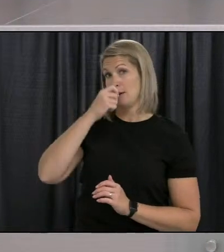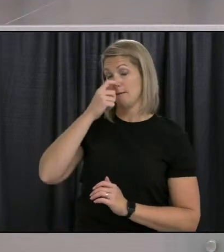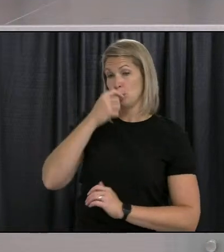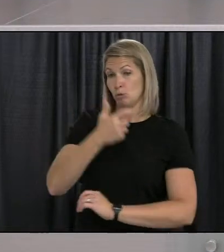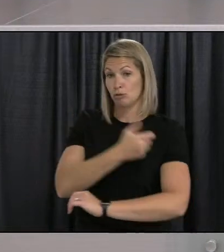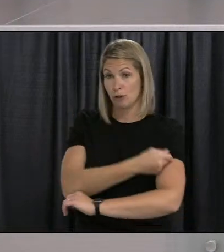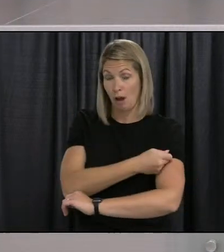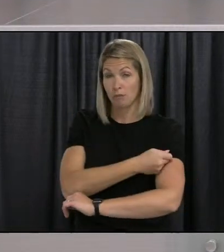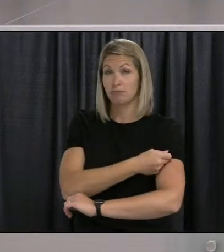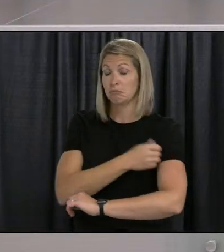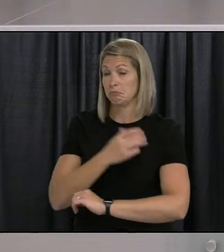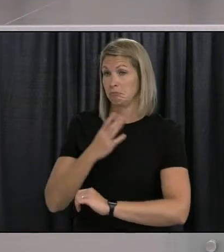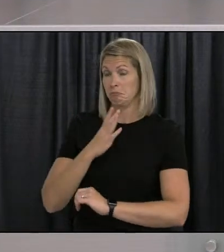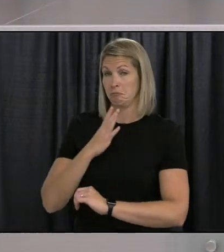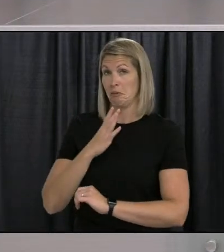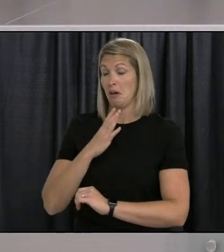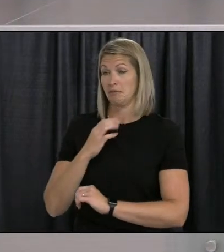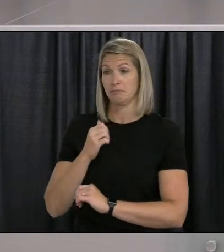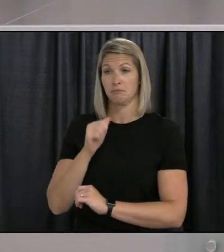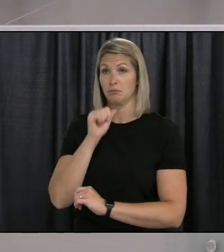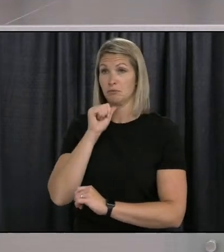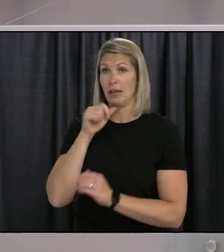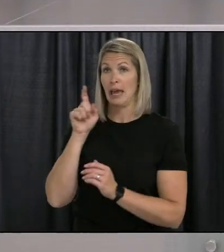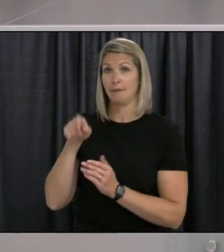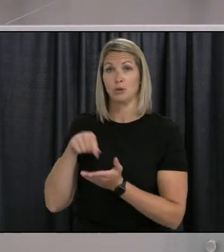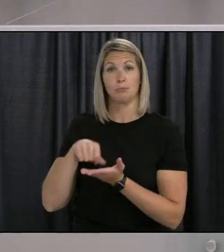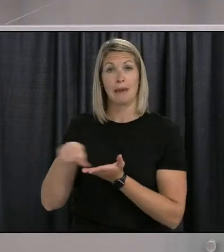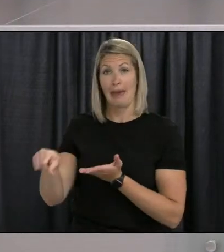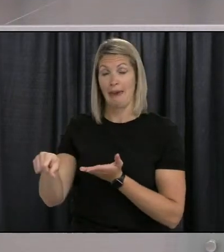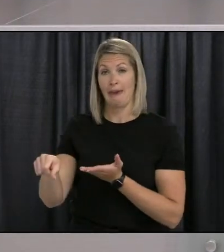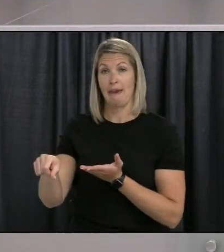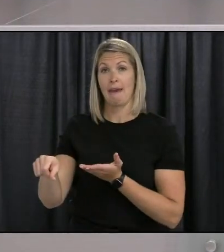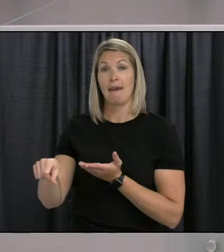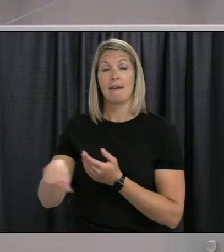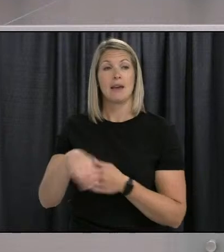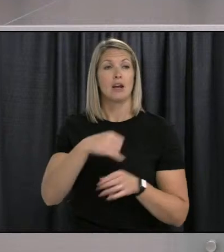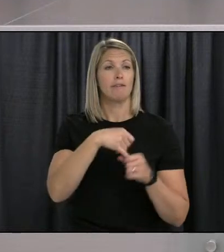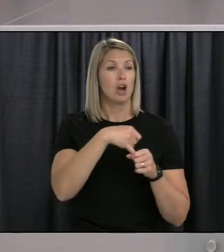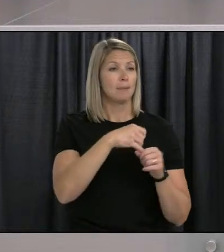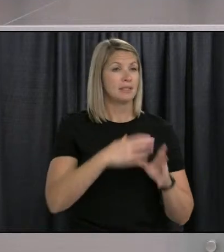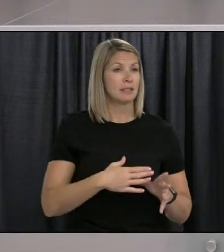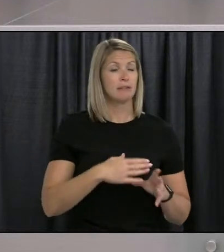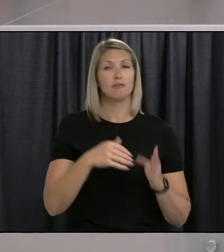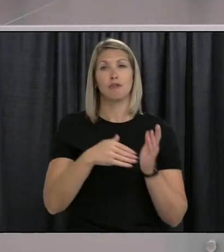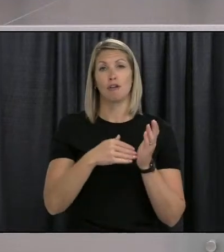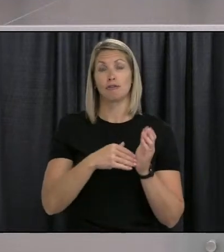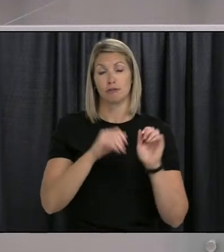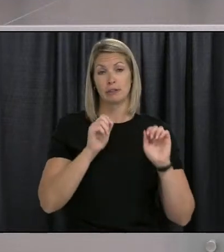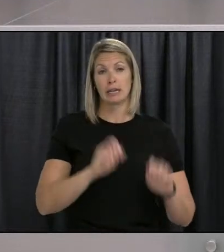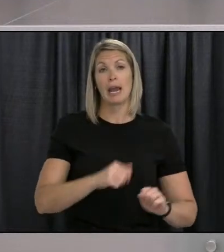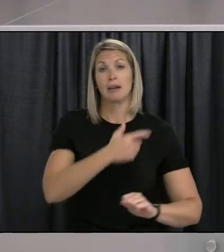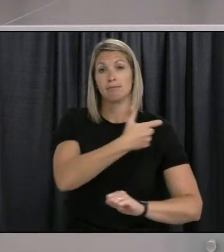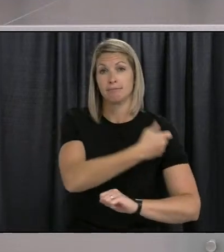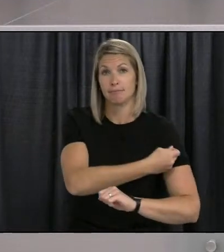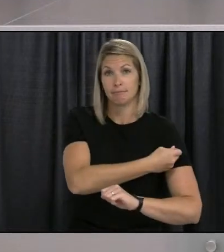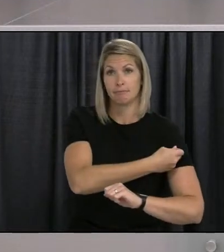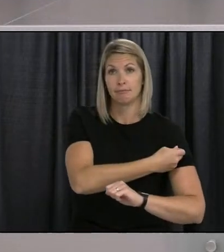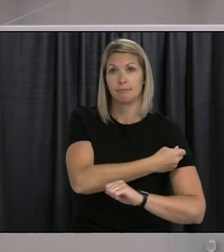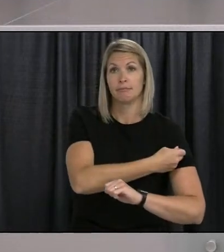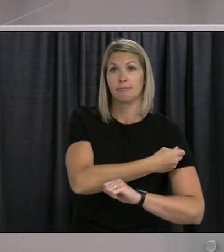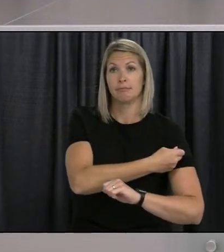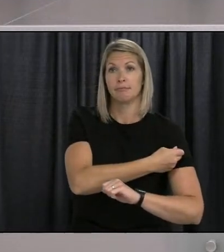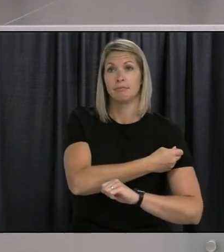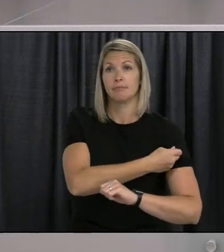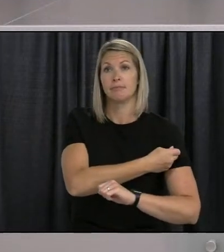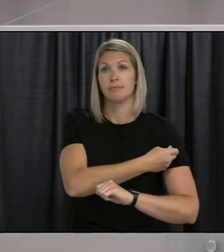pharmacies as well for free. What are we expecting our influenza rates to be like? We know in other provinces they've drastically gone